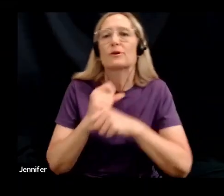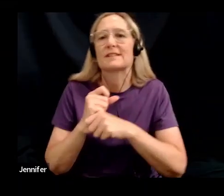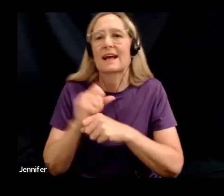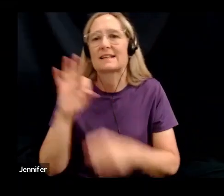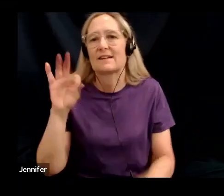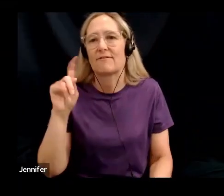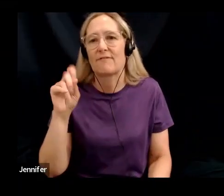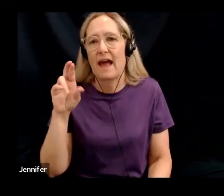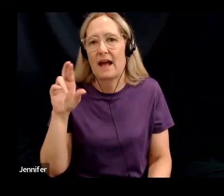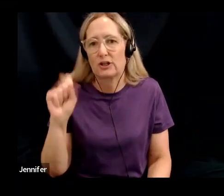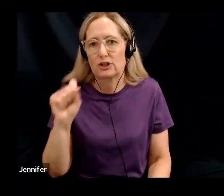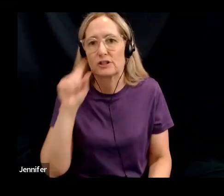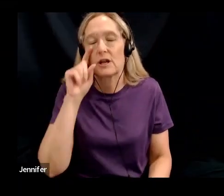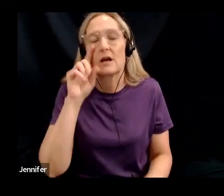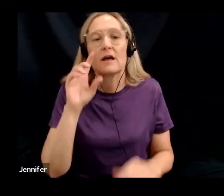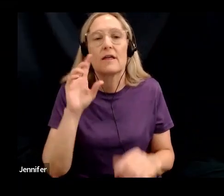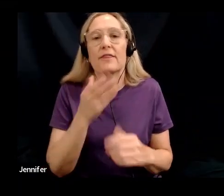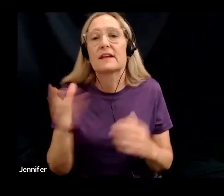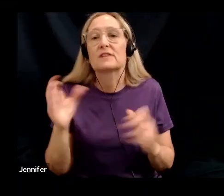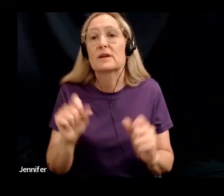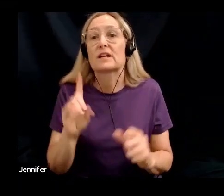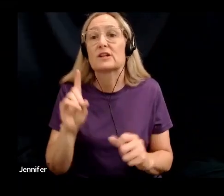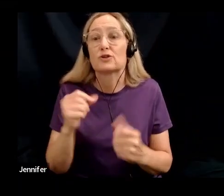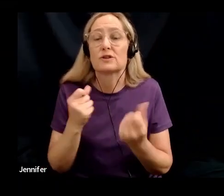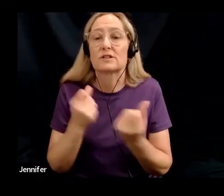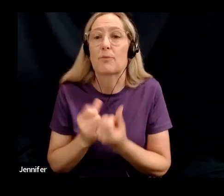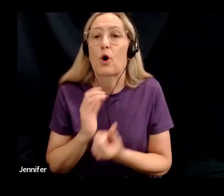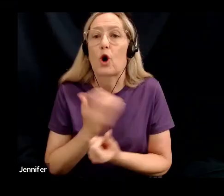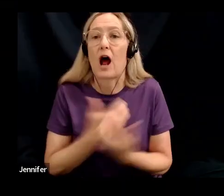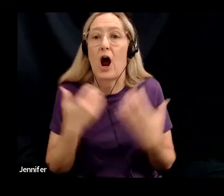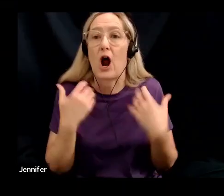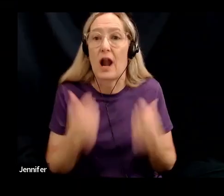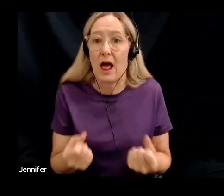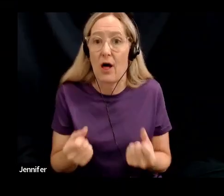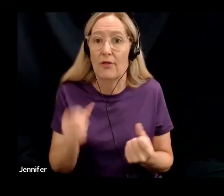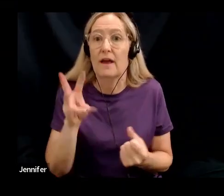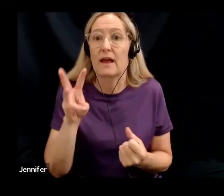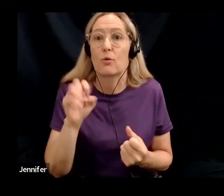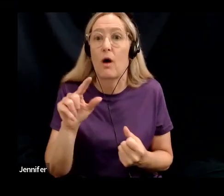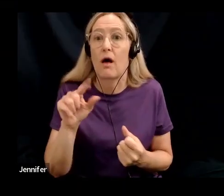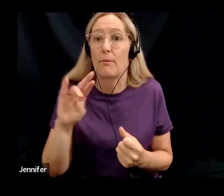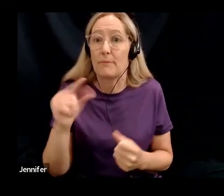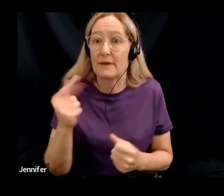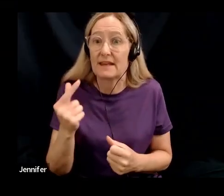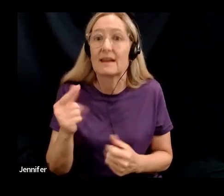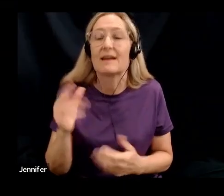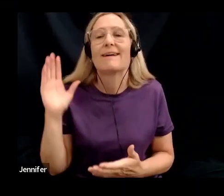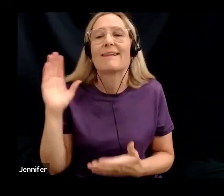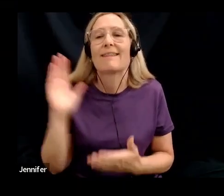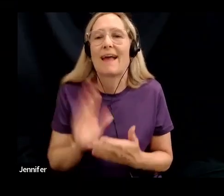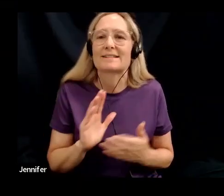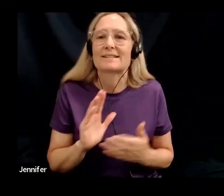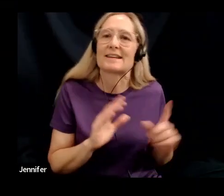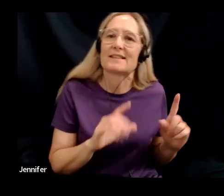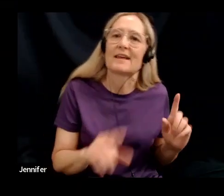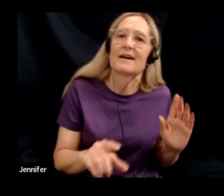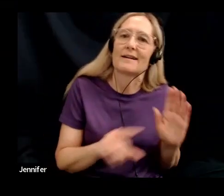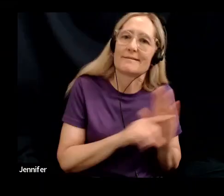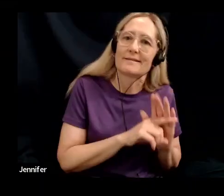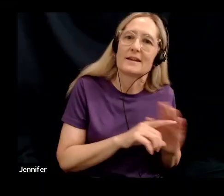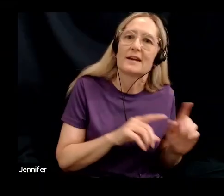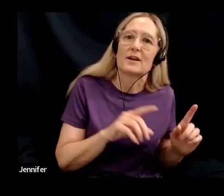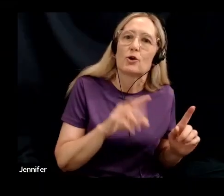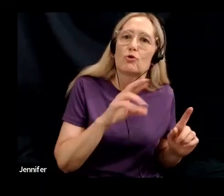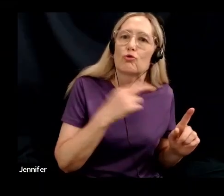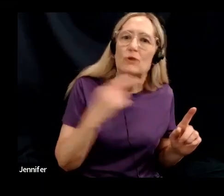support our overall health and well-being, and again, lessen the negative impact of some of those risk factors that I talked about on